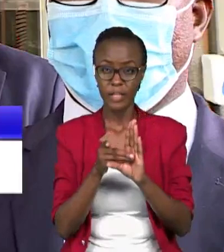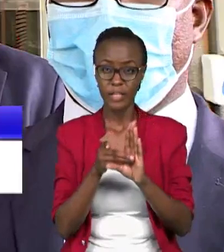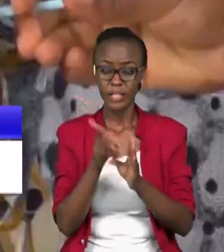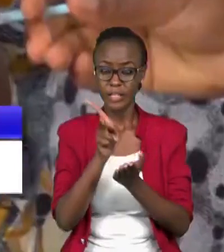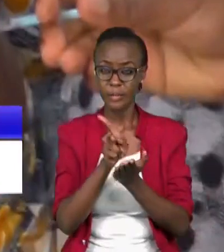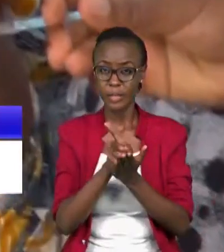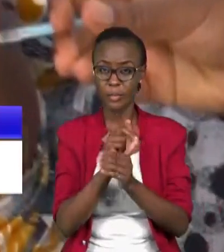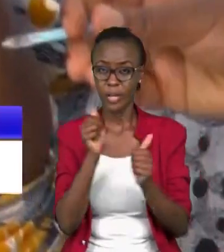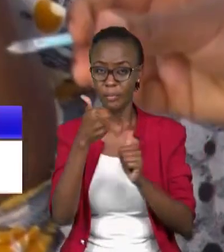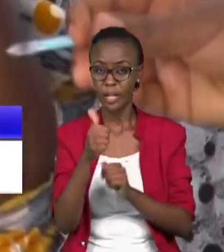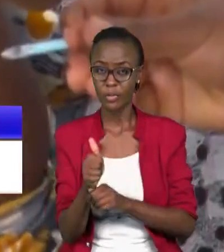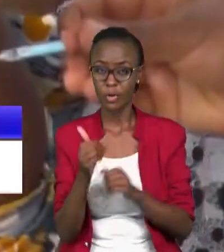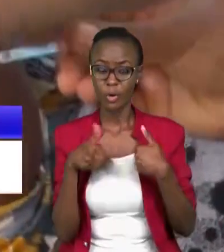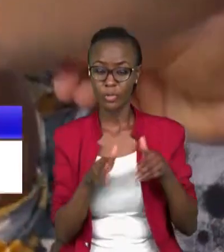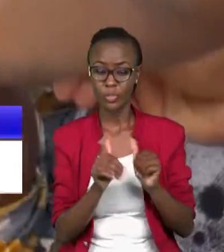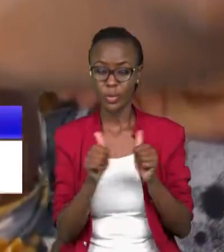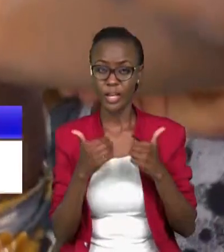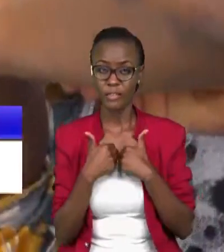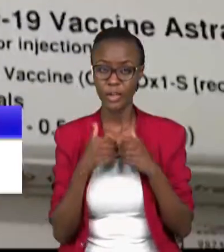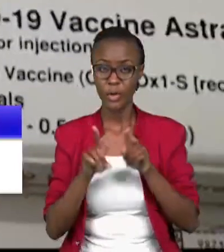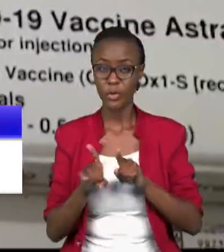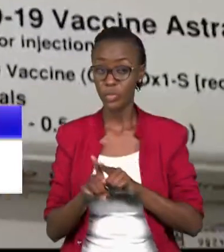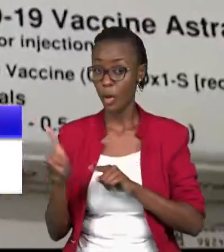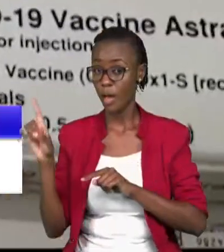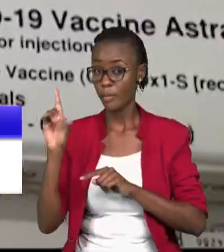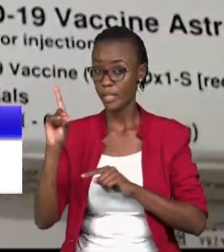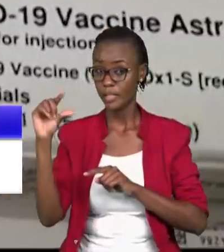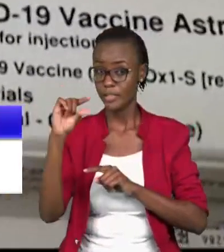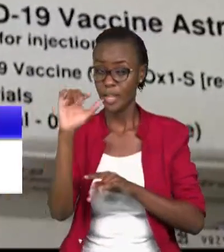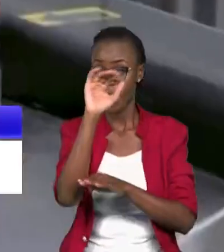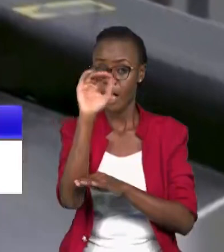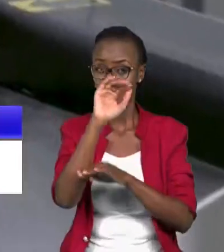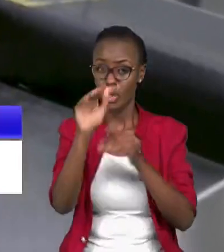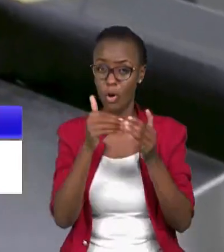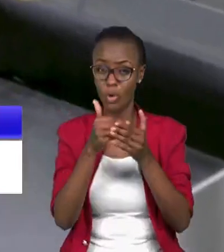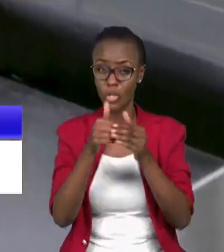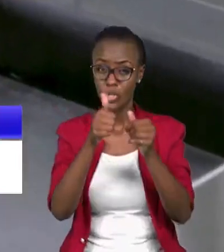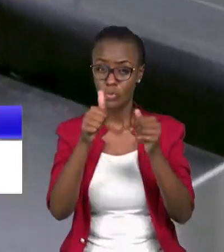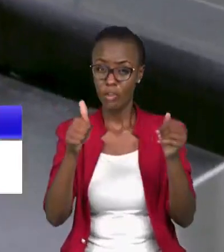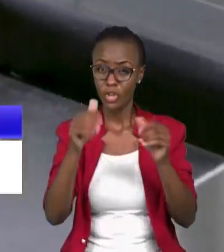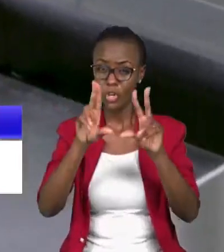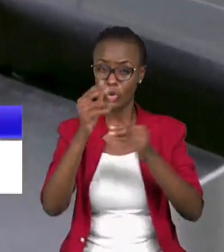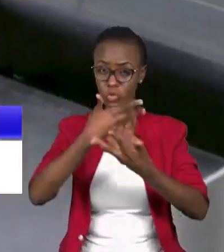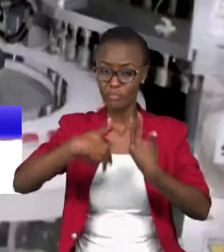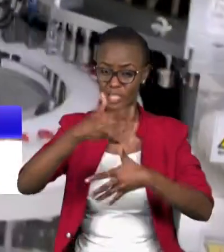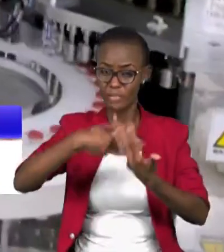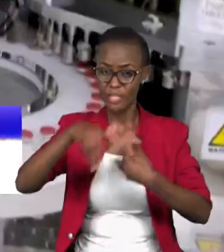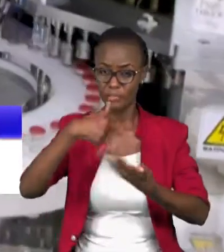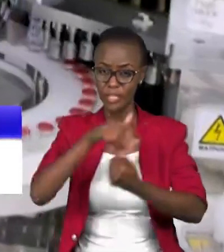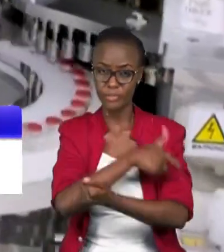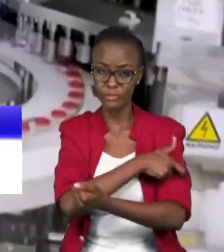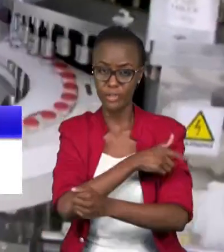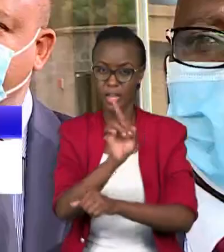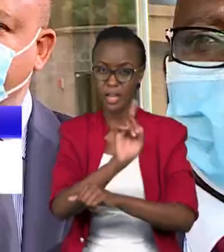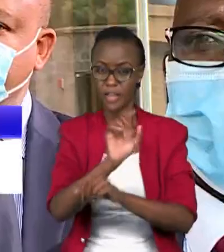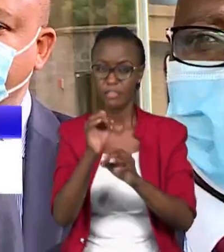are immense. Meanwhile, the Director General has urged Kenyans to embrace the mixing of vaccines as a way of containing the